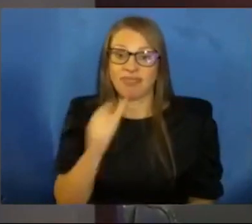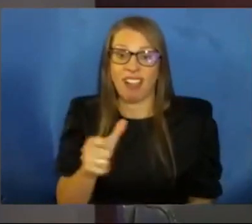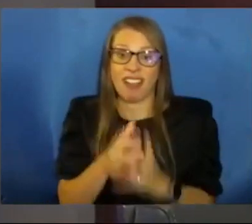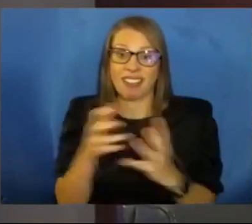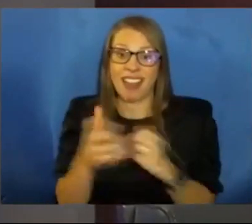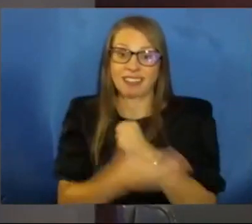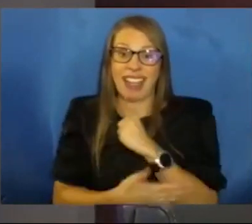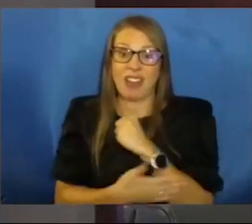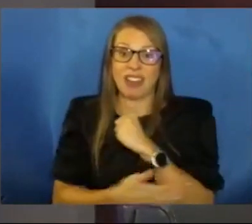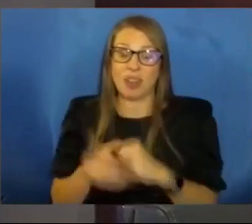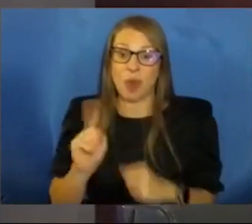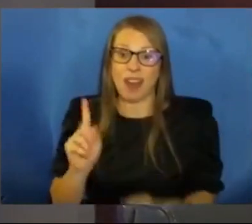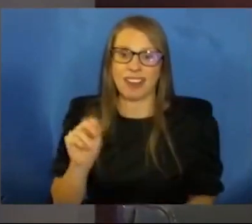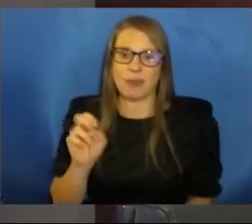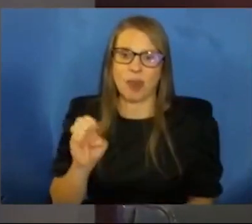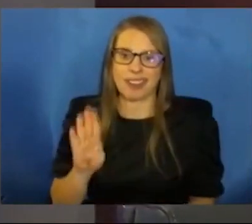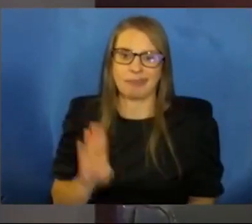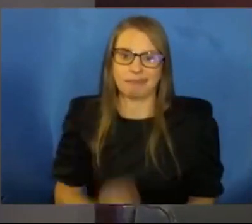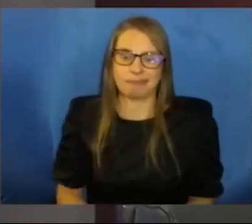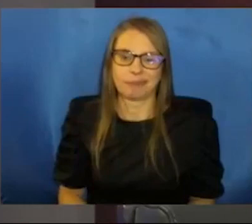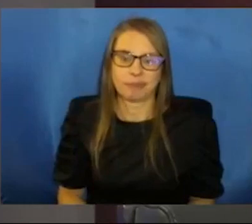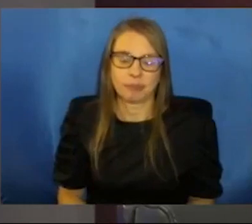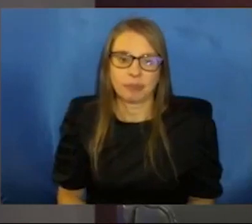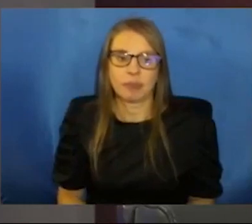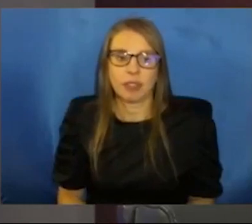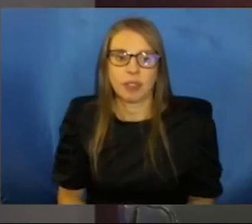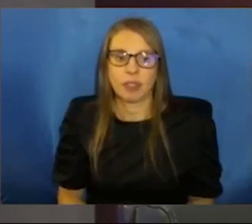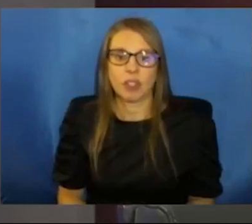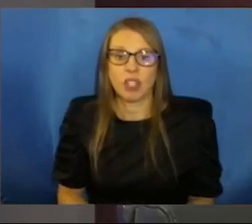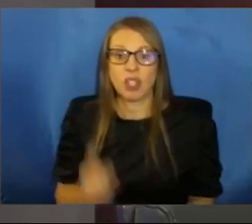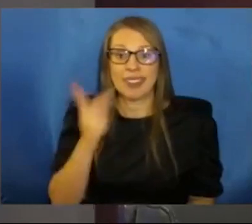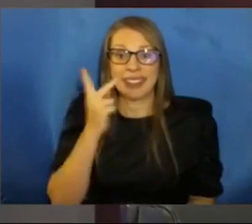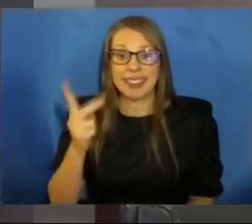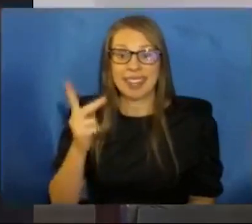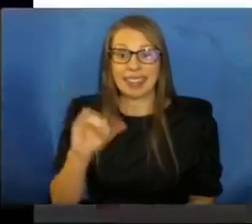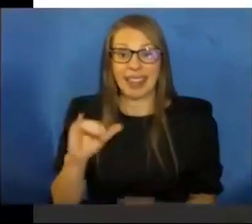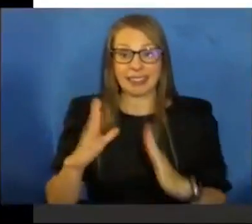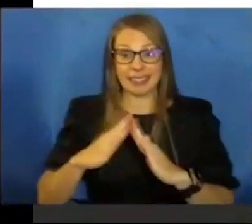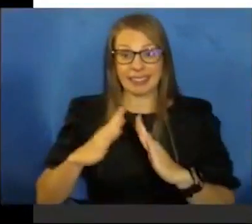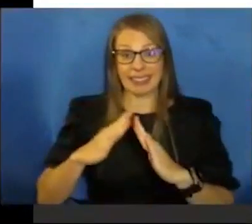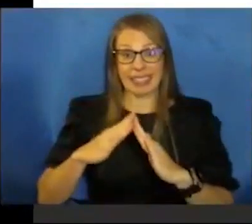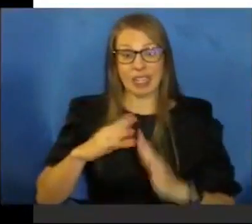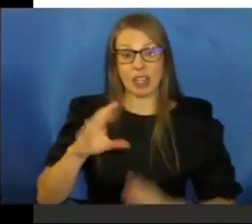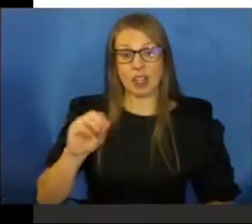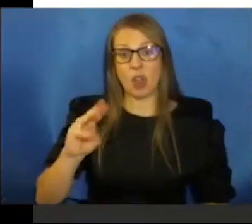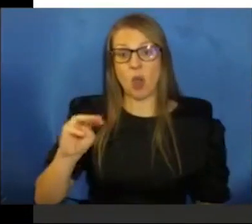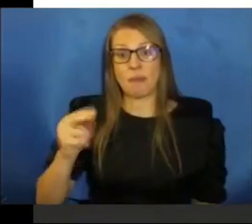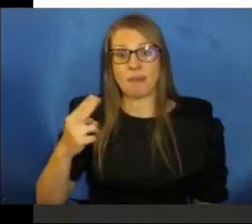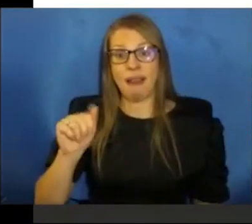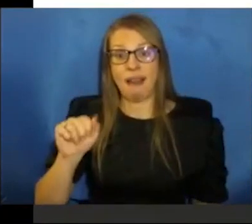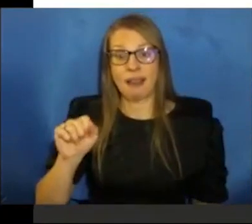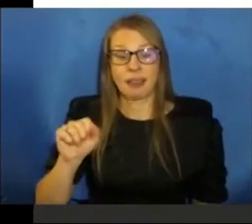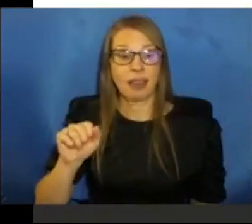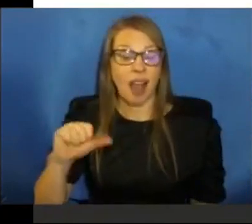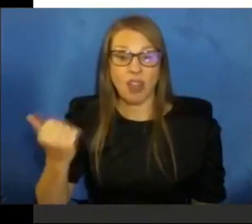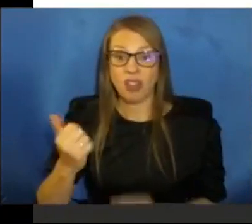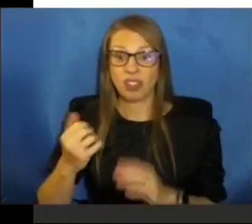understanding, there has been really a mandate that only counties with 20,000 or more residents report. And